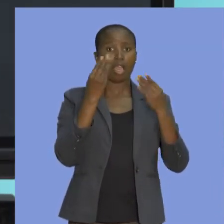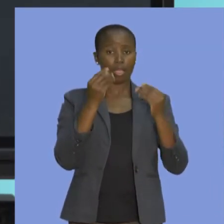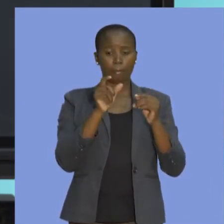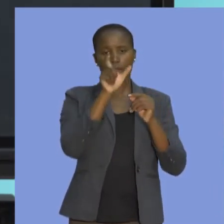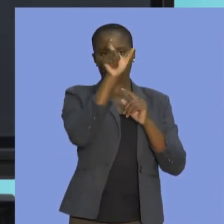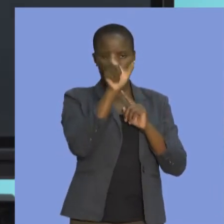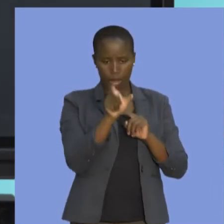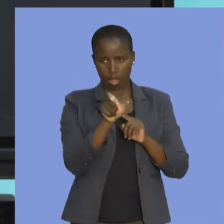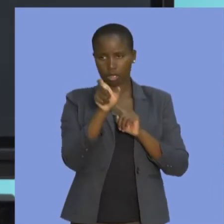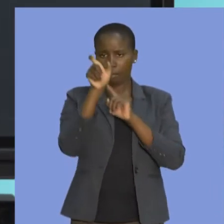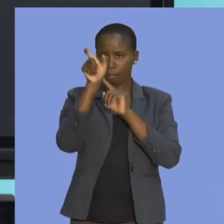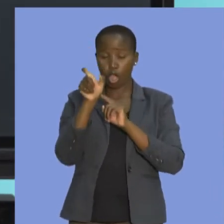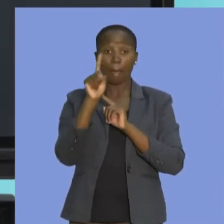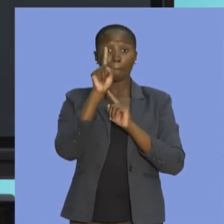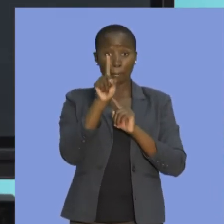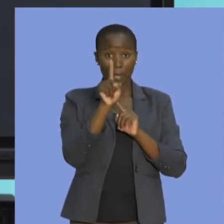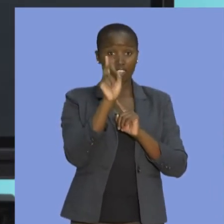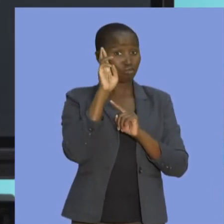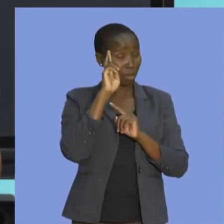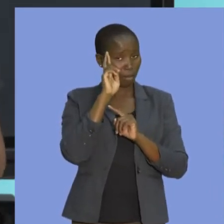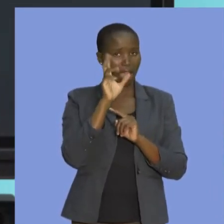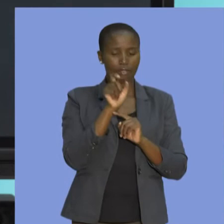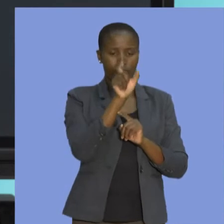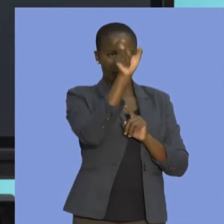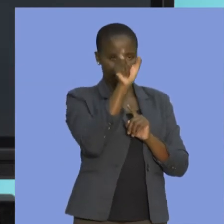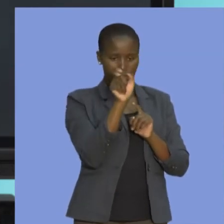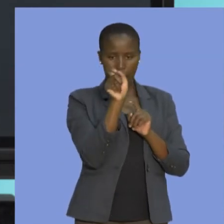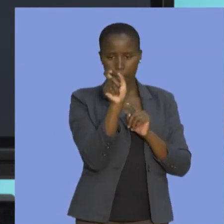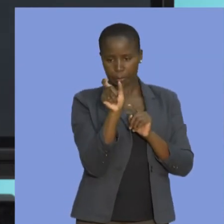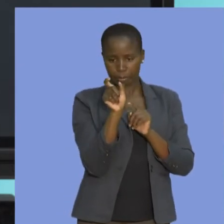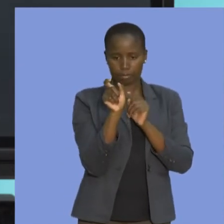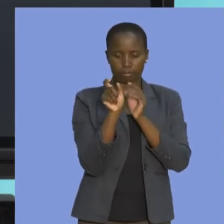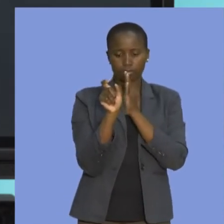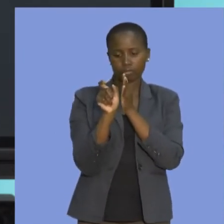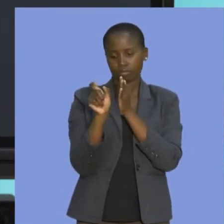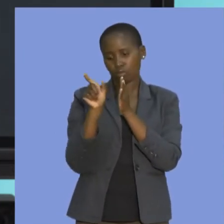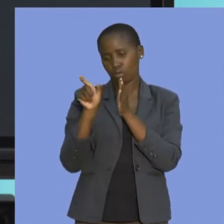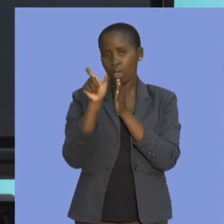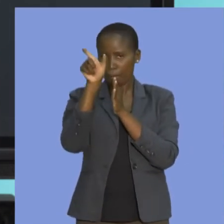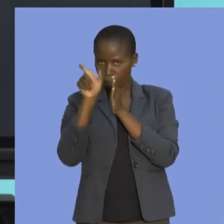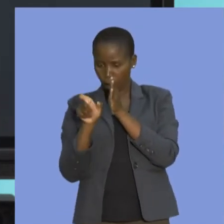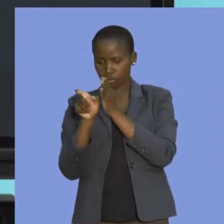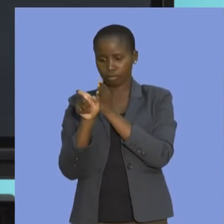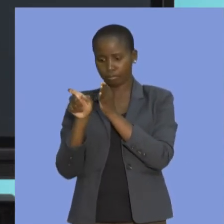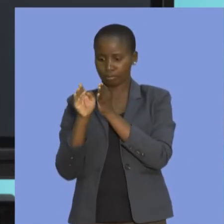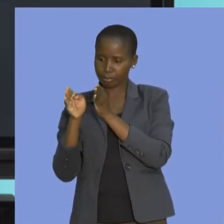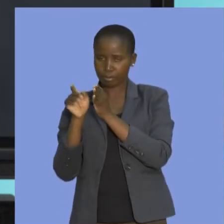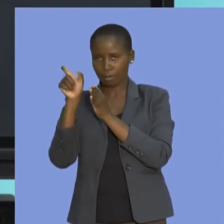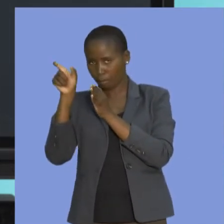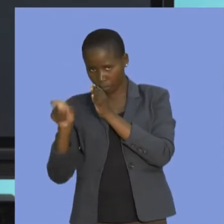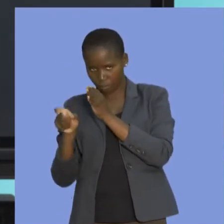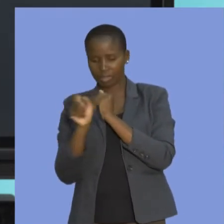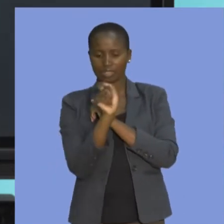there are gaps between those categories, okay, for the bar